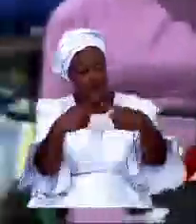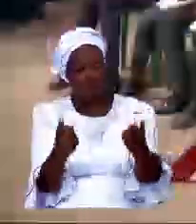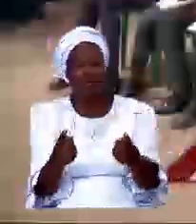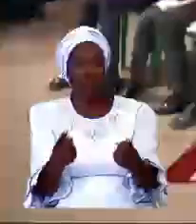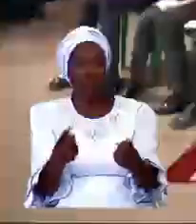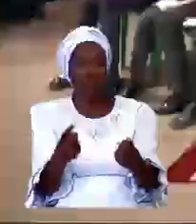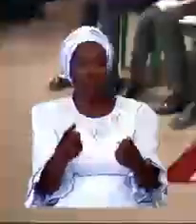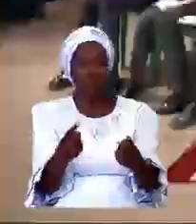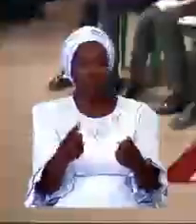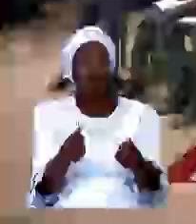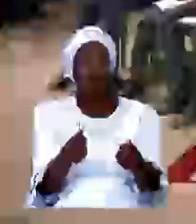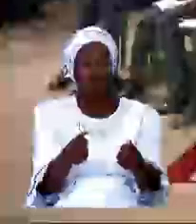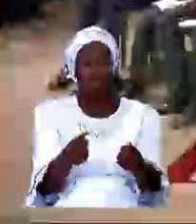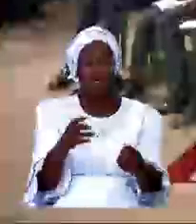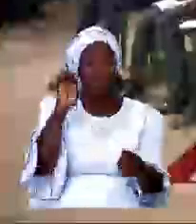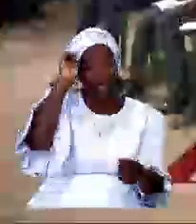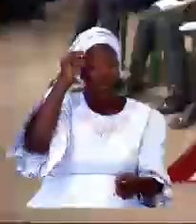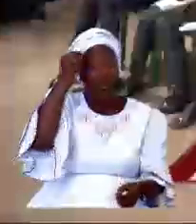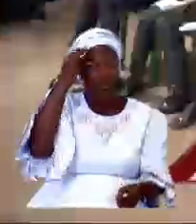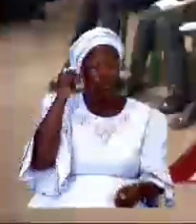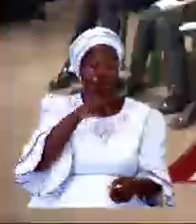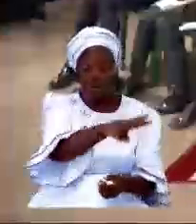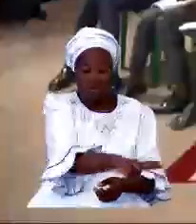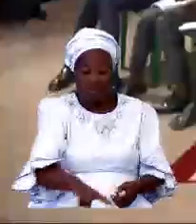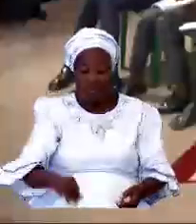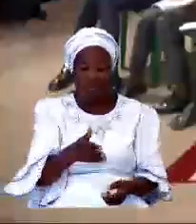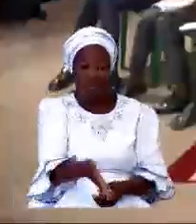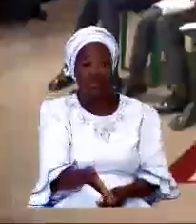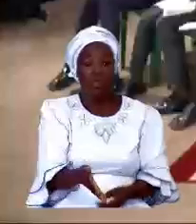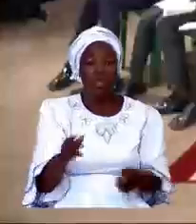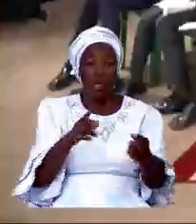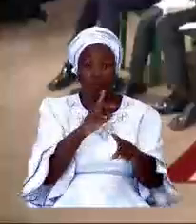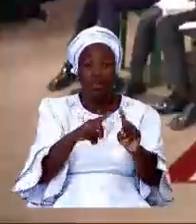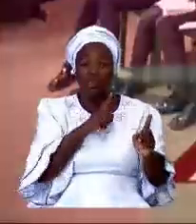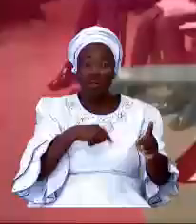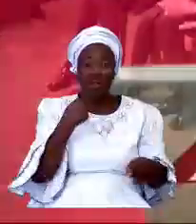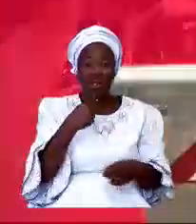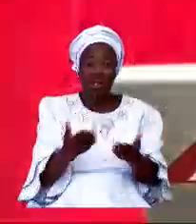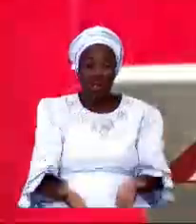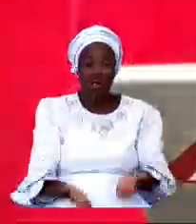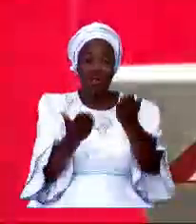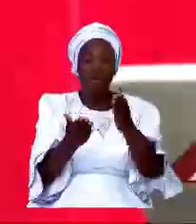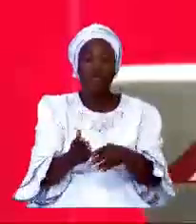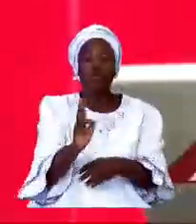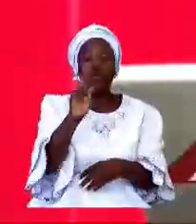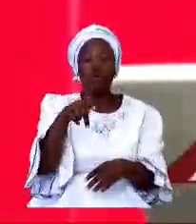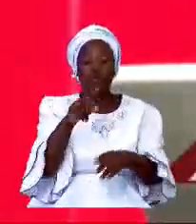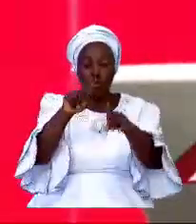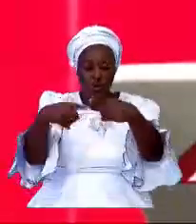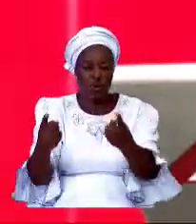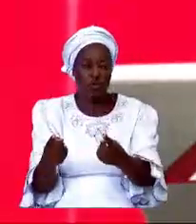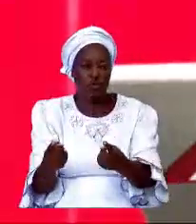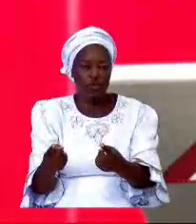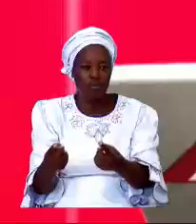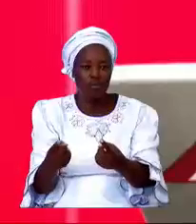And the Lord said unto him, go. He thought he was lying down there. The end has come.